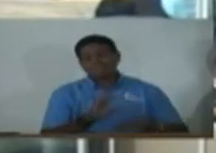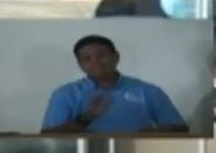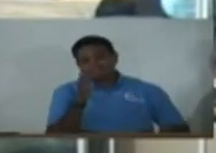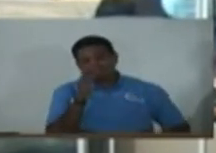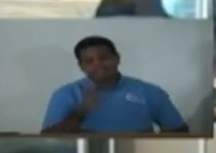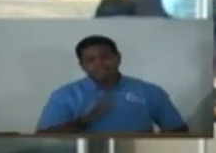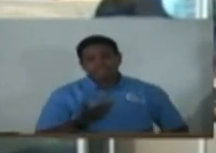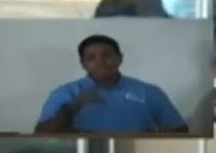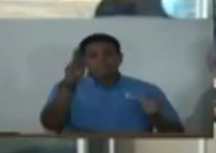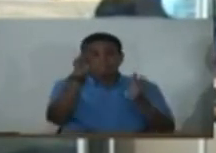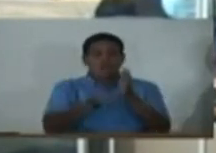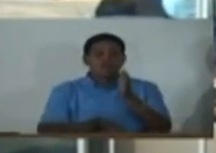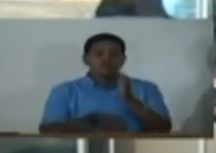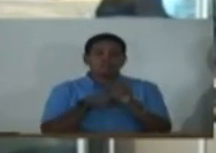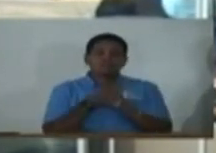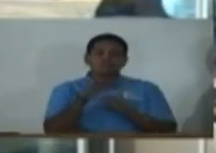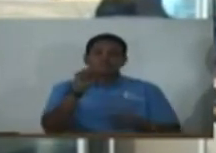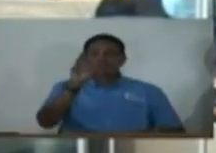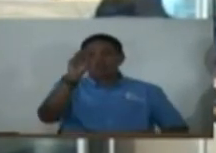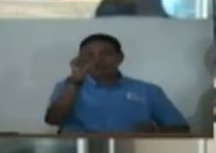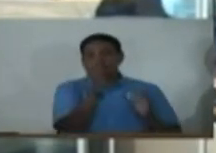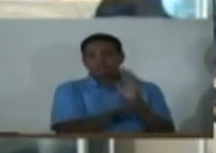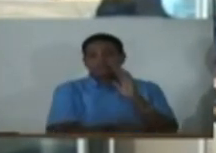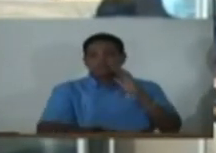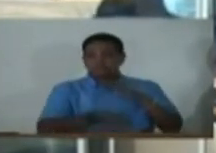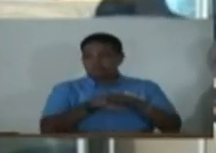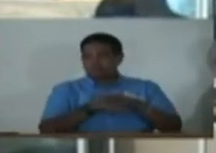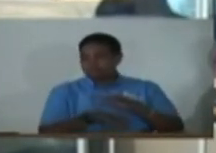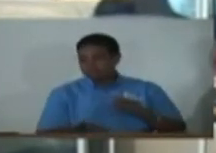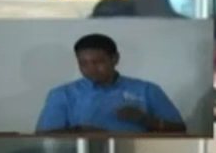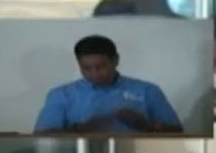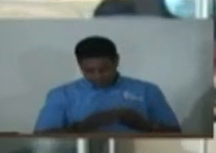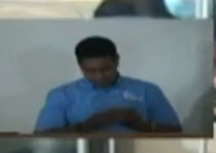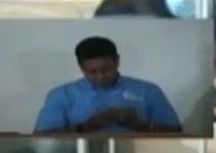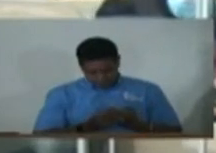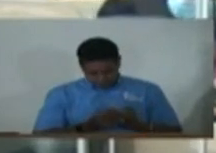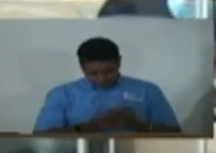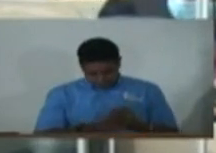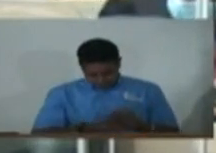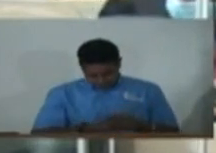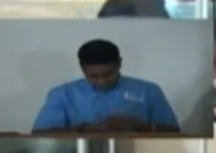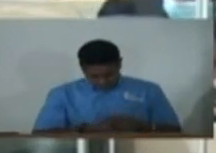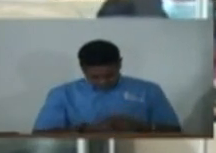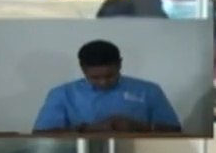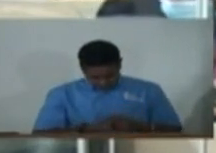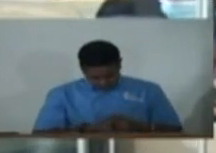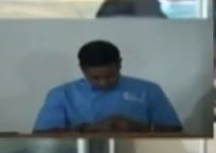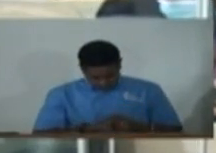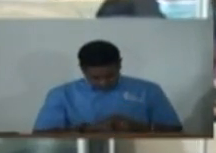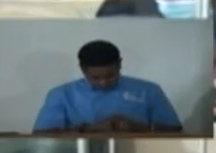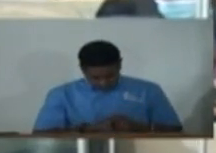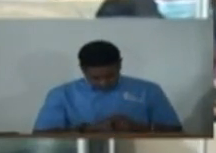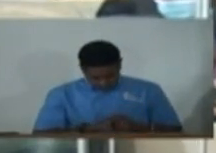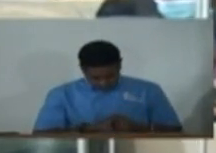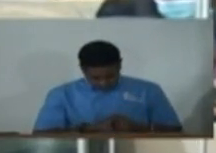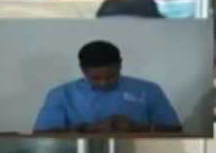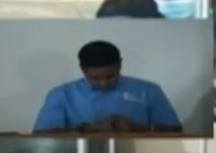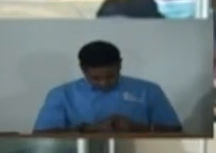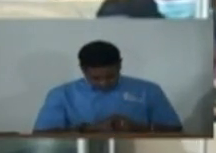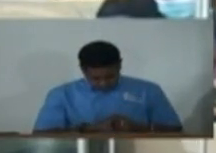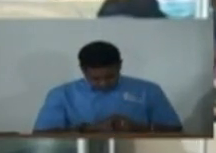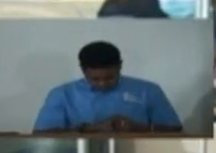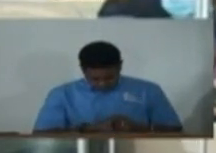Burials. Madam Speaker, the existing limits on burials remain in place.